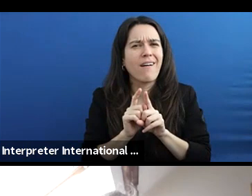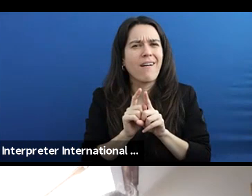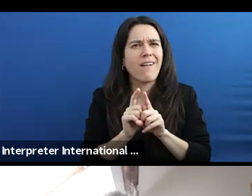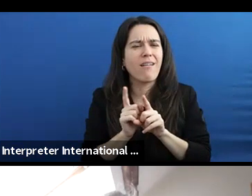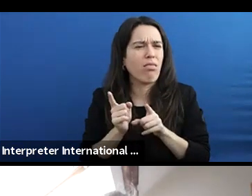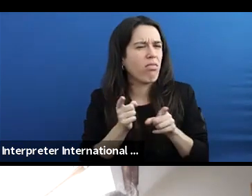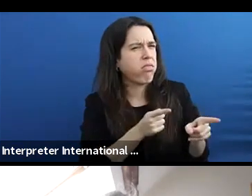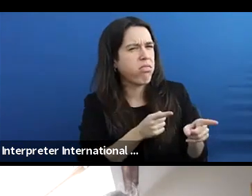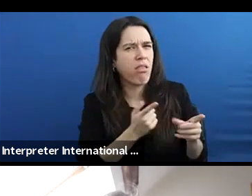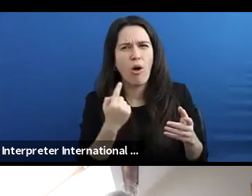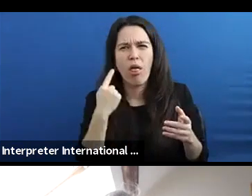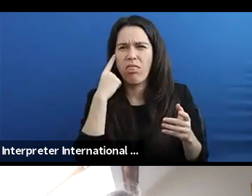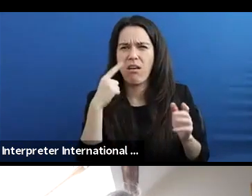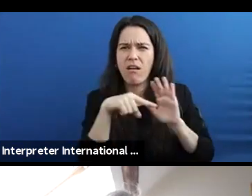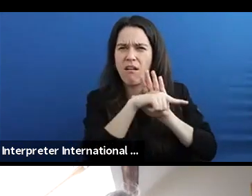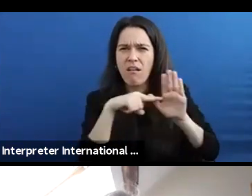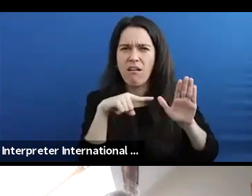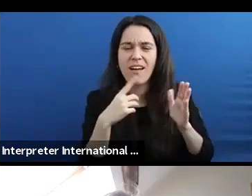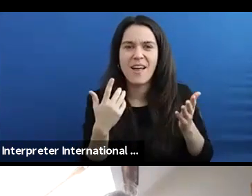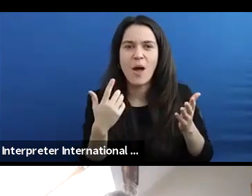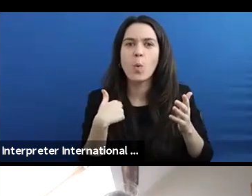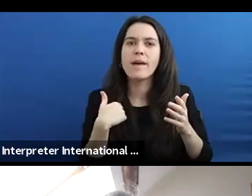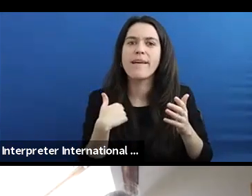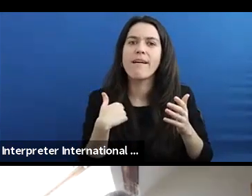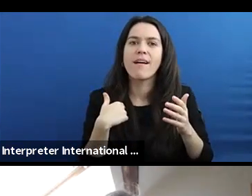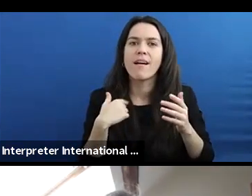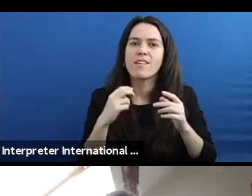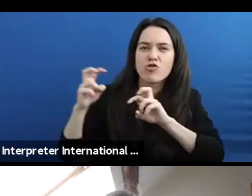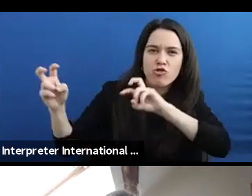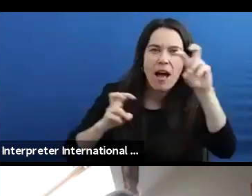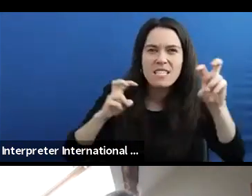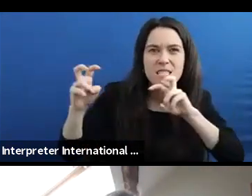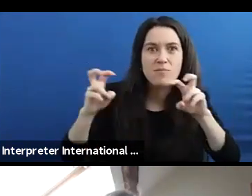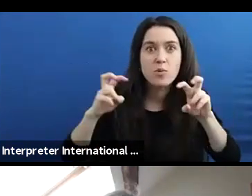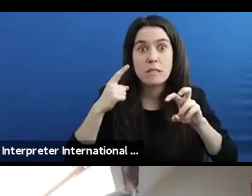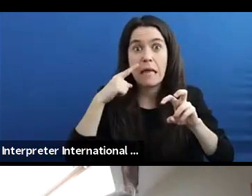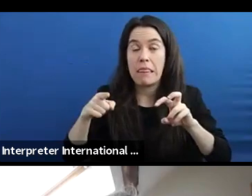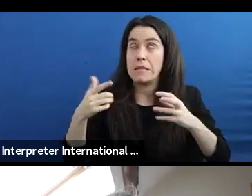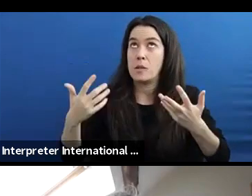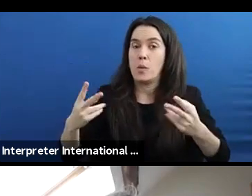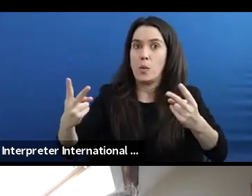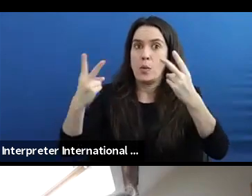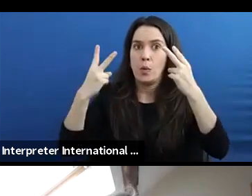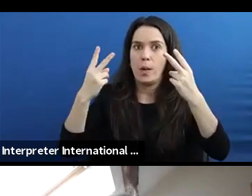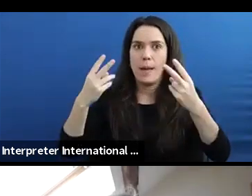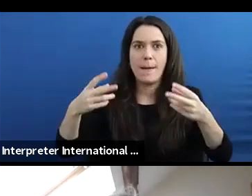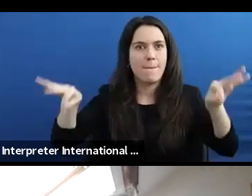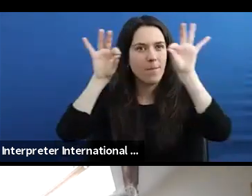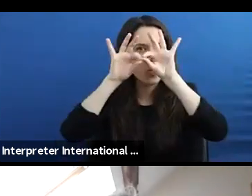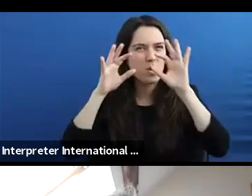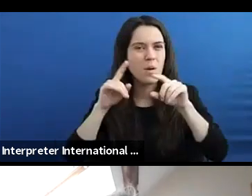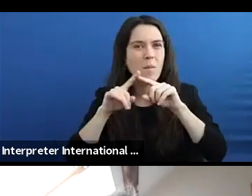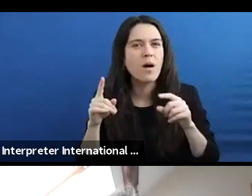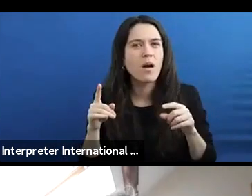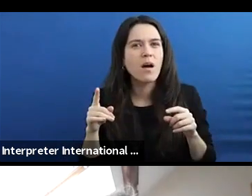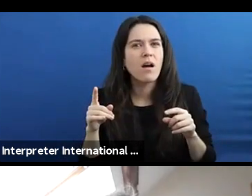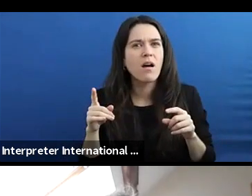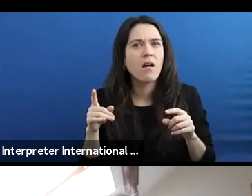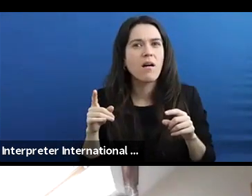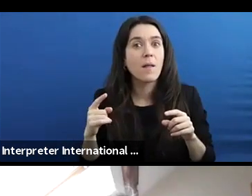we're talking about transport, and that is a relevant issue, however, it is one that, in